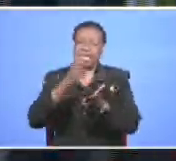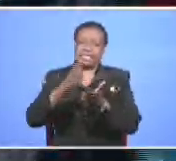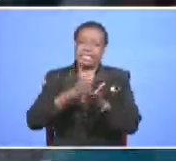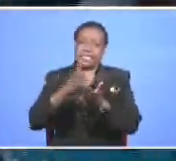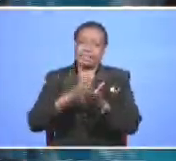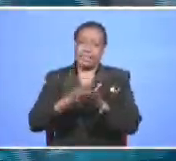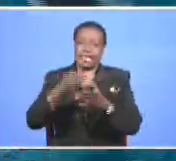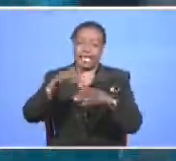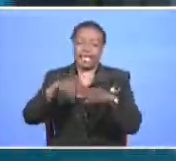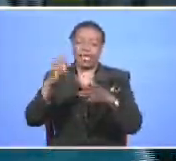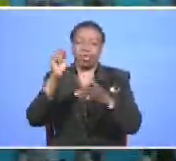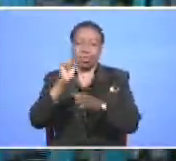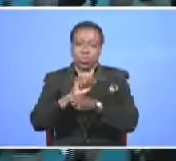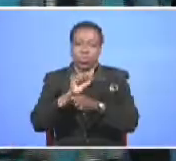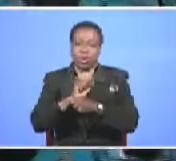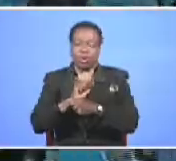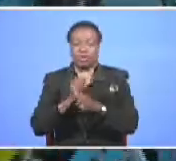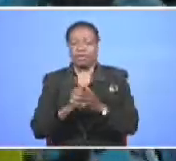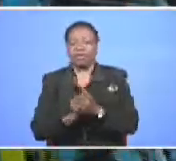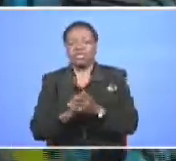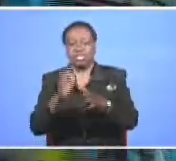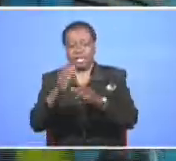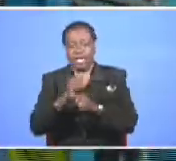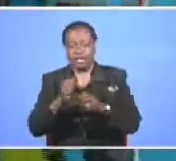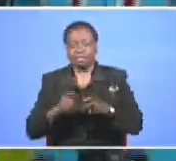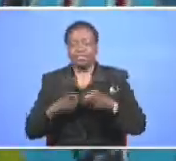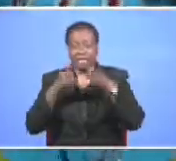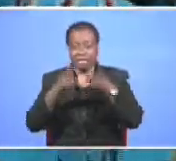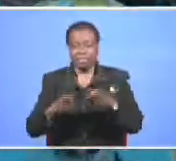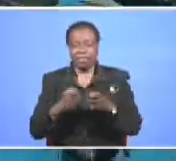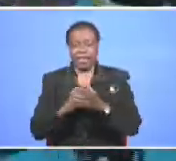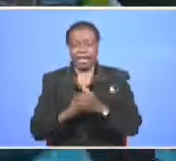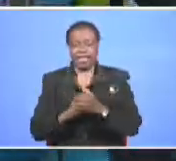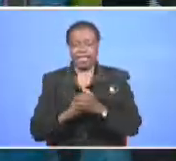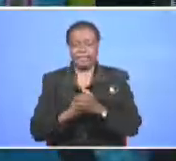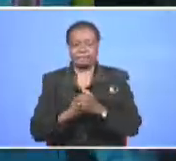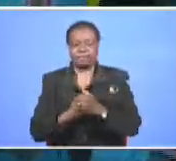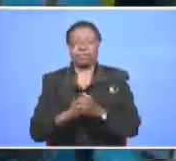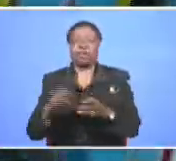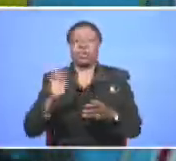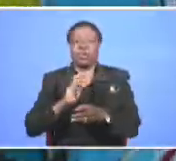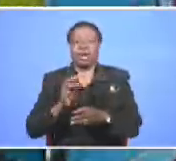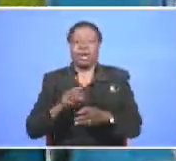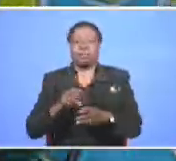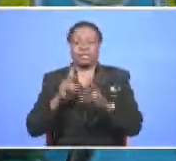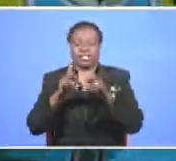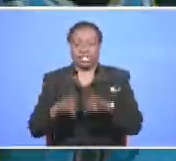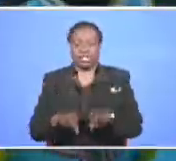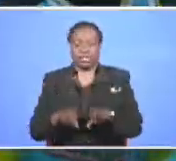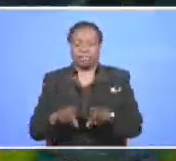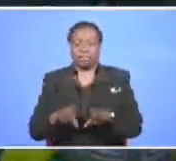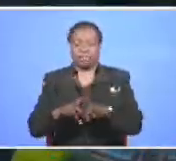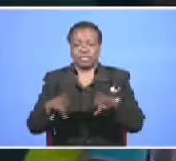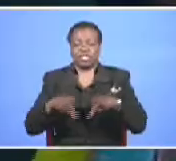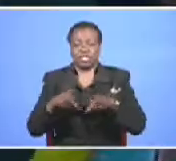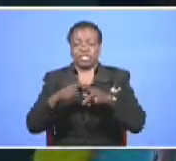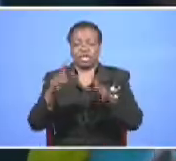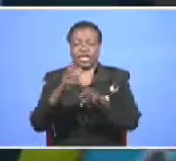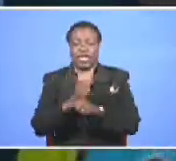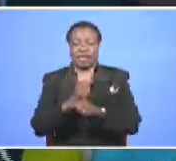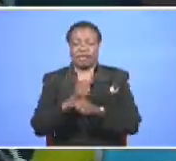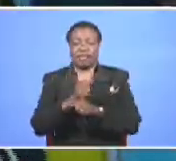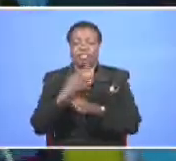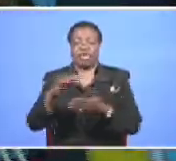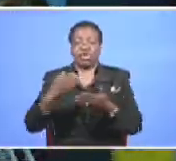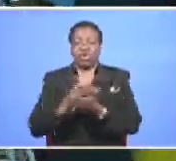prize on New Year's Day. A mission to captivate the New Year's Day parade. So a day after the results was